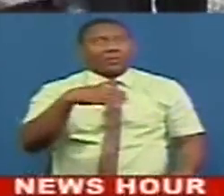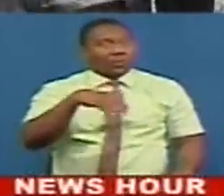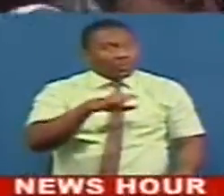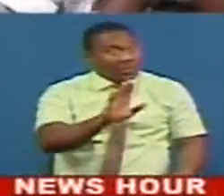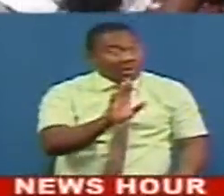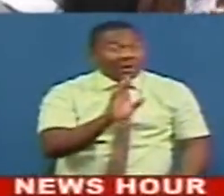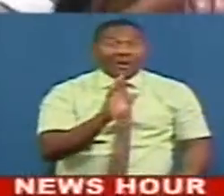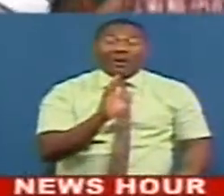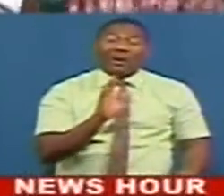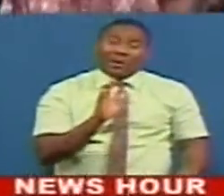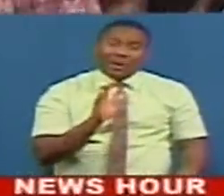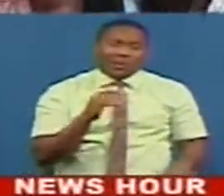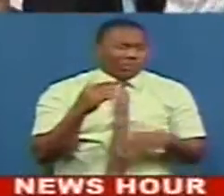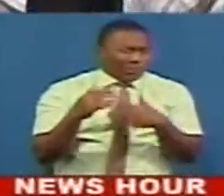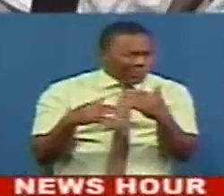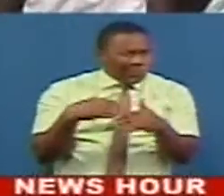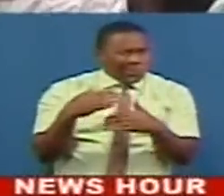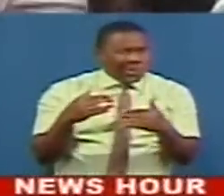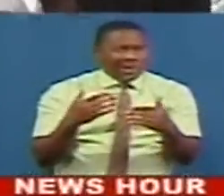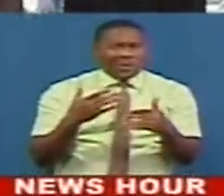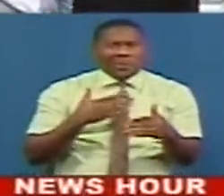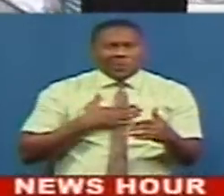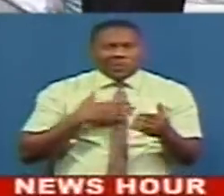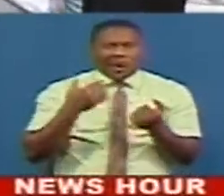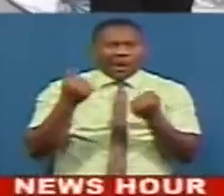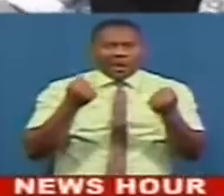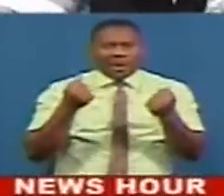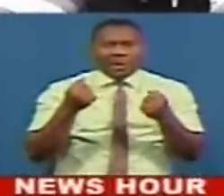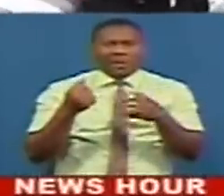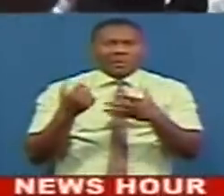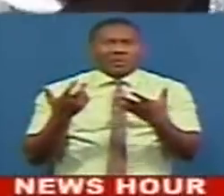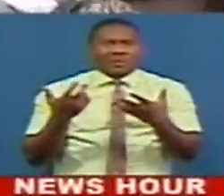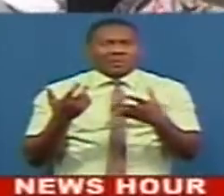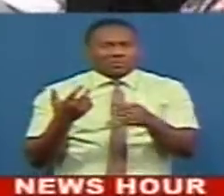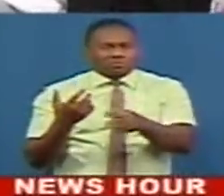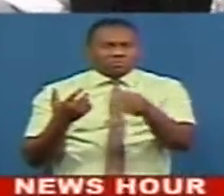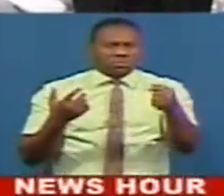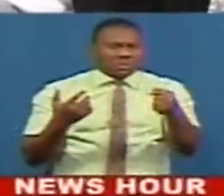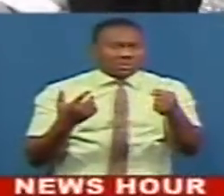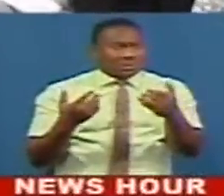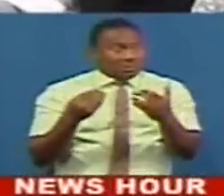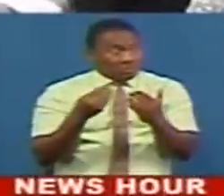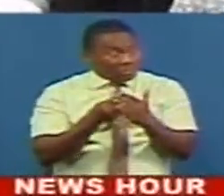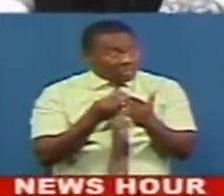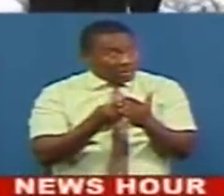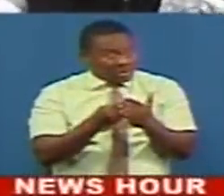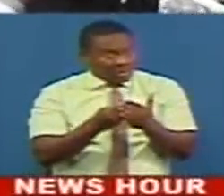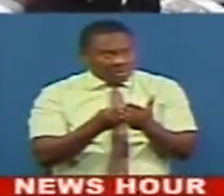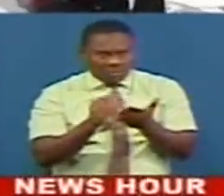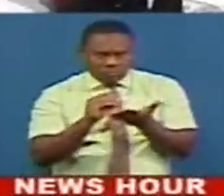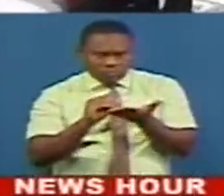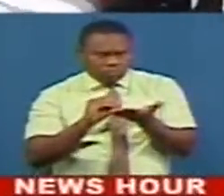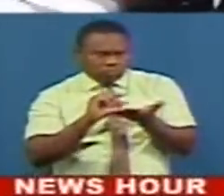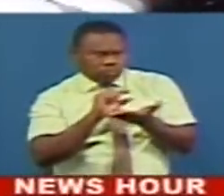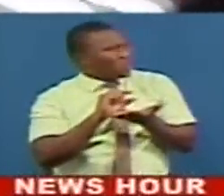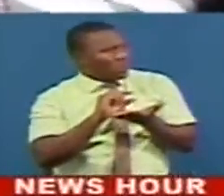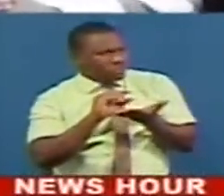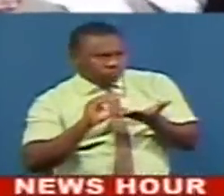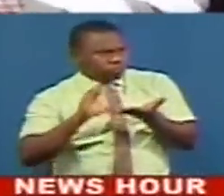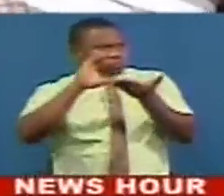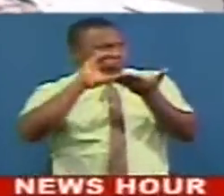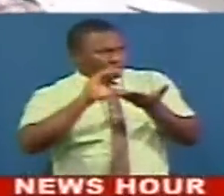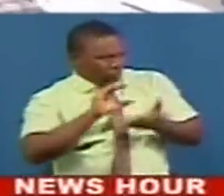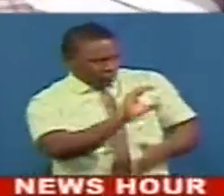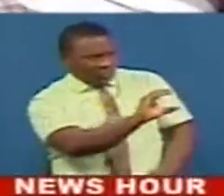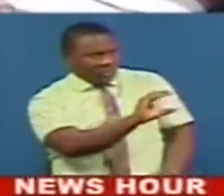she will go. So when we finally got to my car, I gave her something more than what I should give to